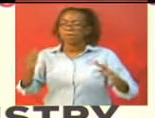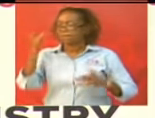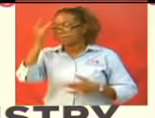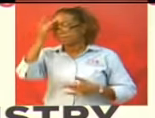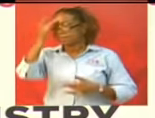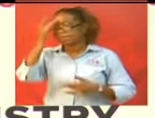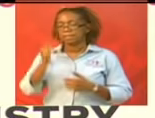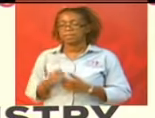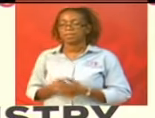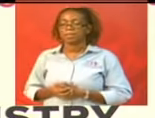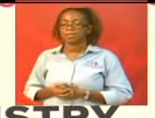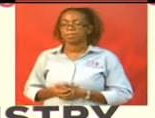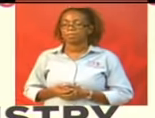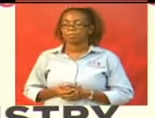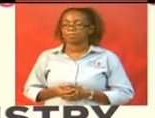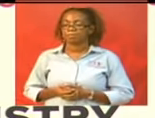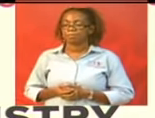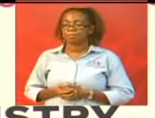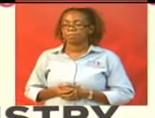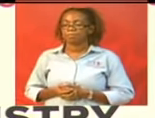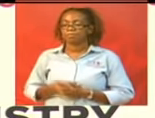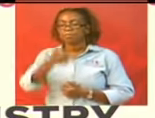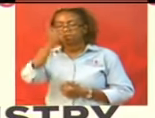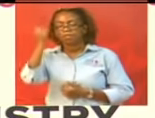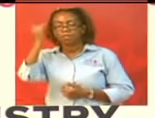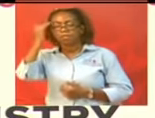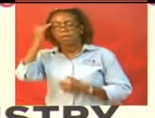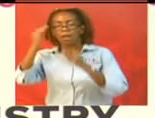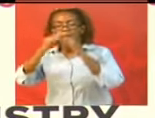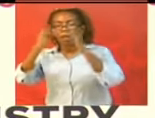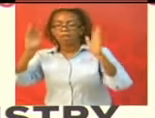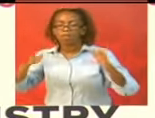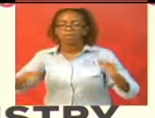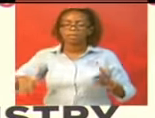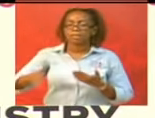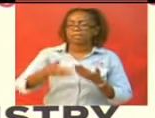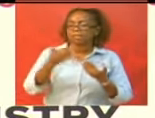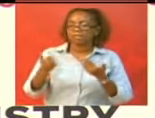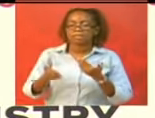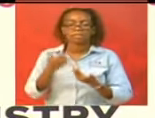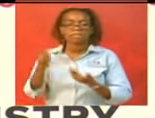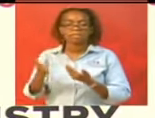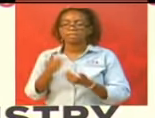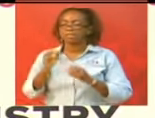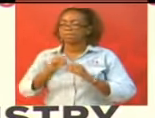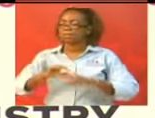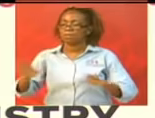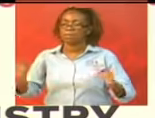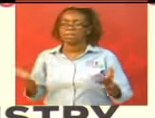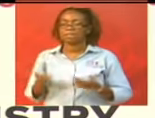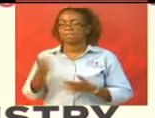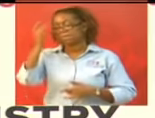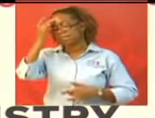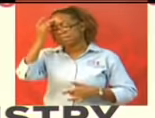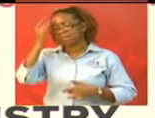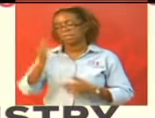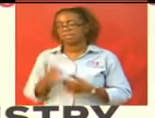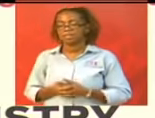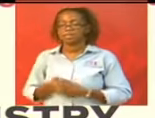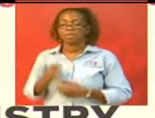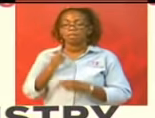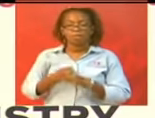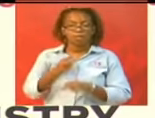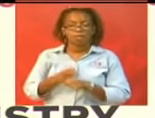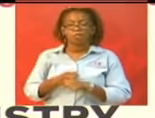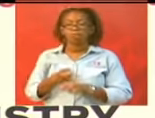way structurally the places are put together and the interaction that is had between individuals in those spaces. So our